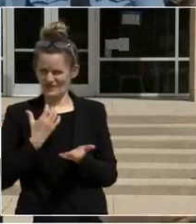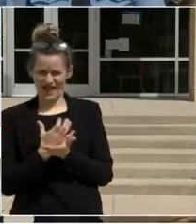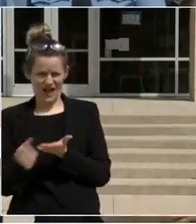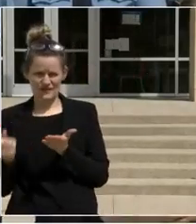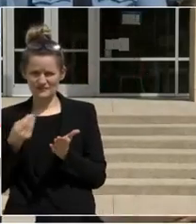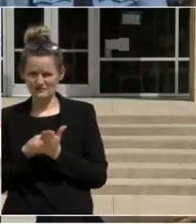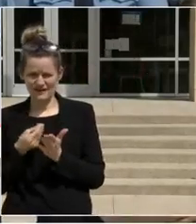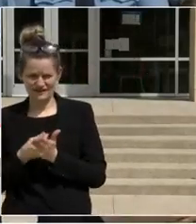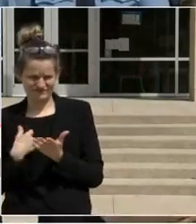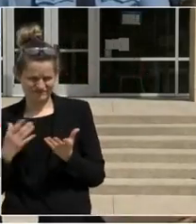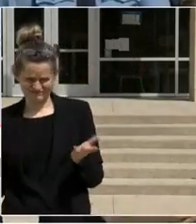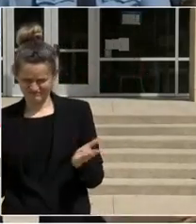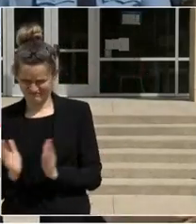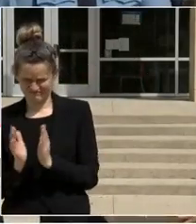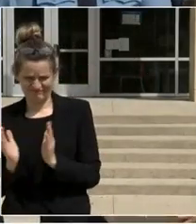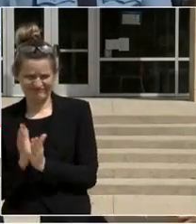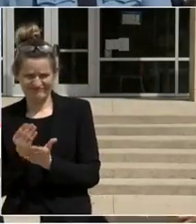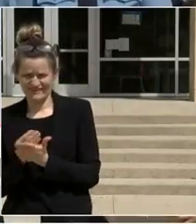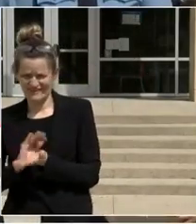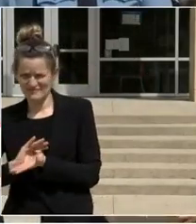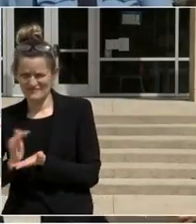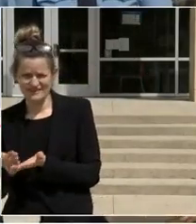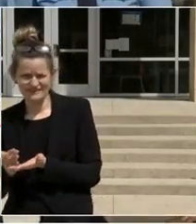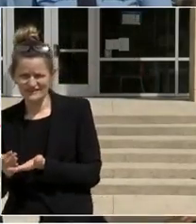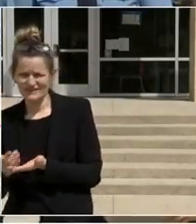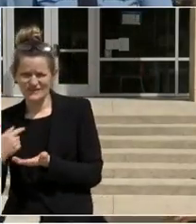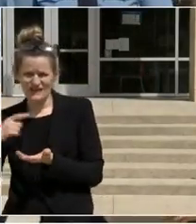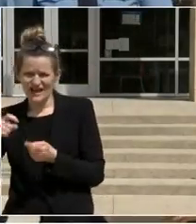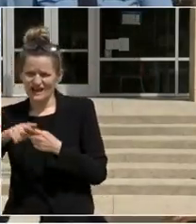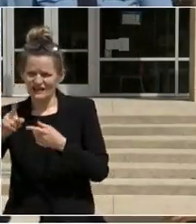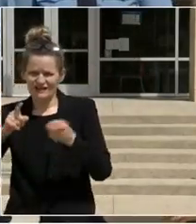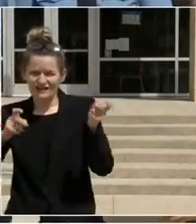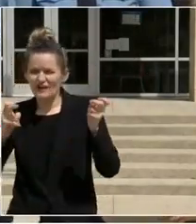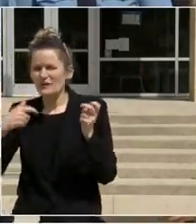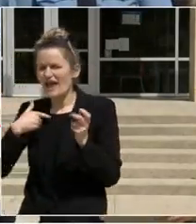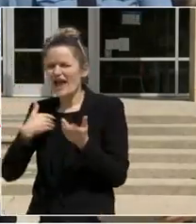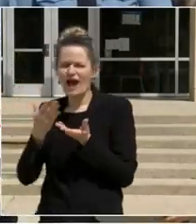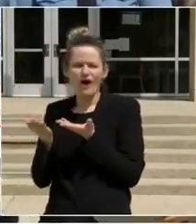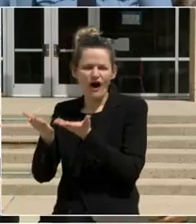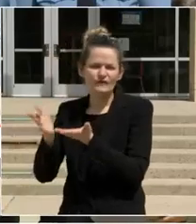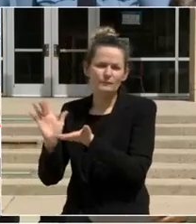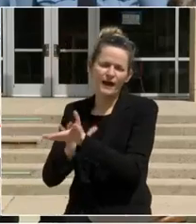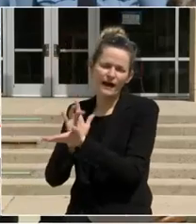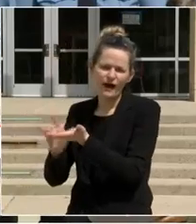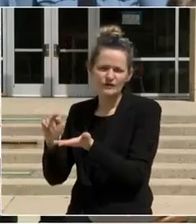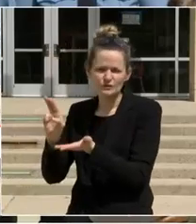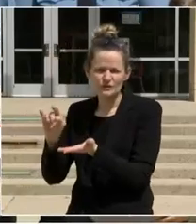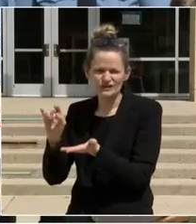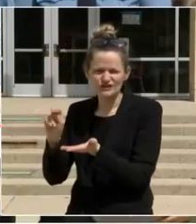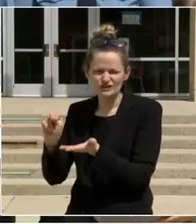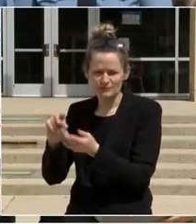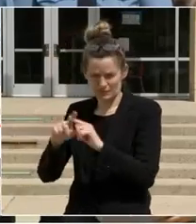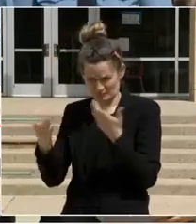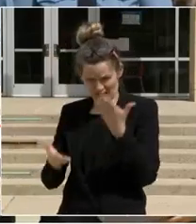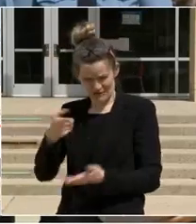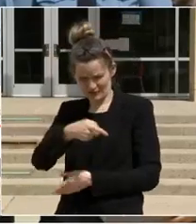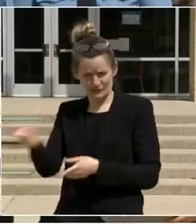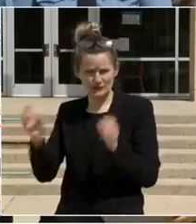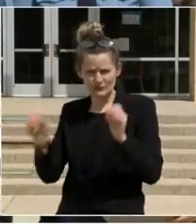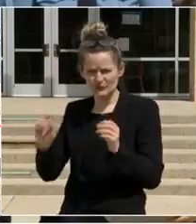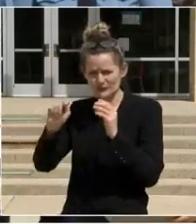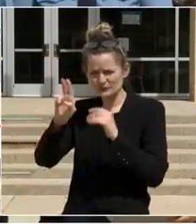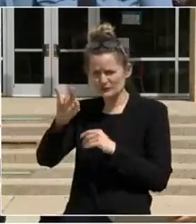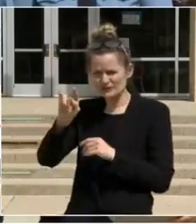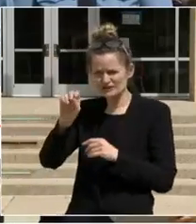talking about paying off tuition for a member who might not have a tuition, but later on down the line, you know, he's trying